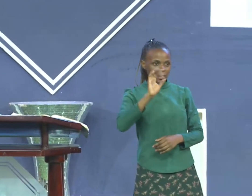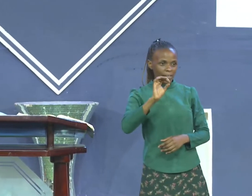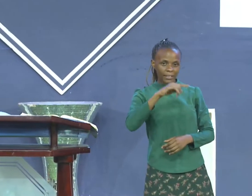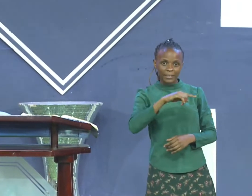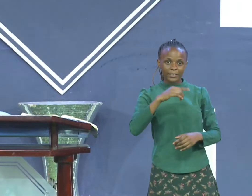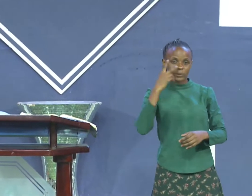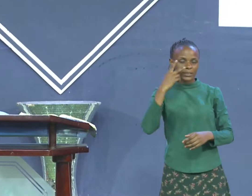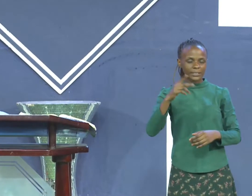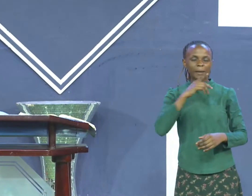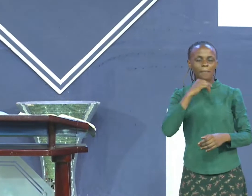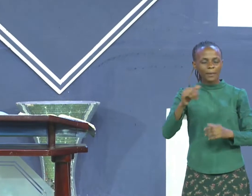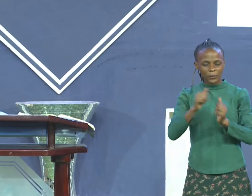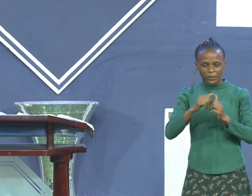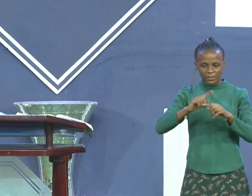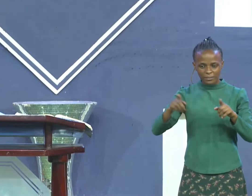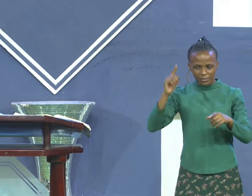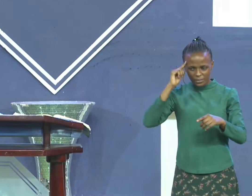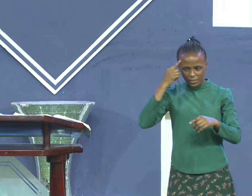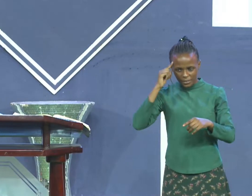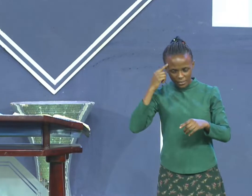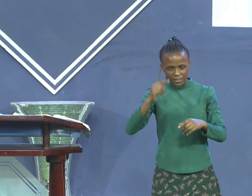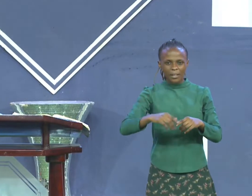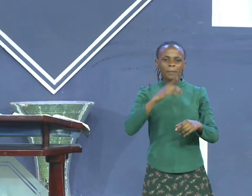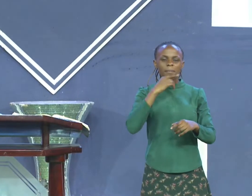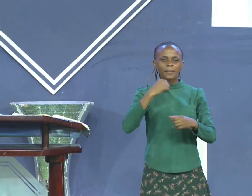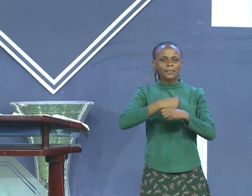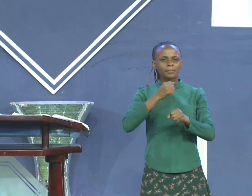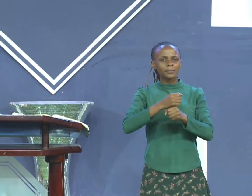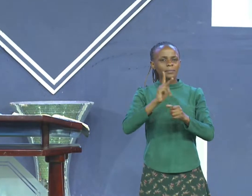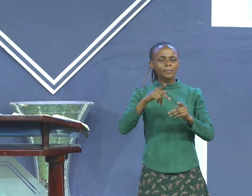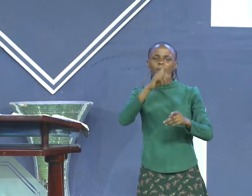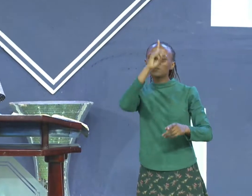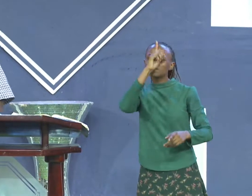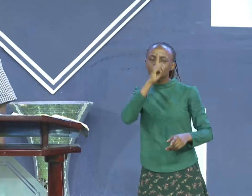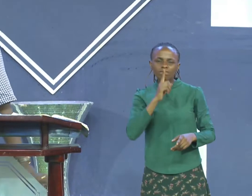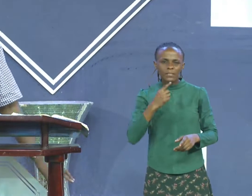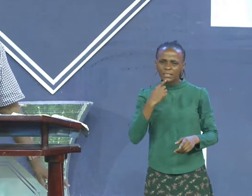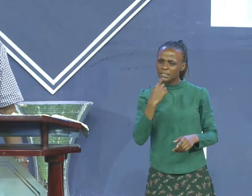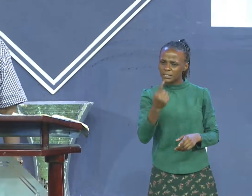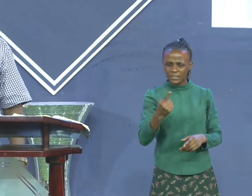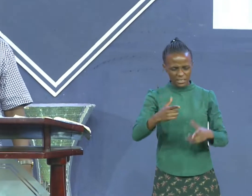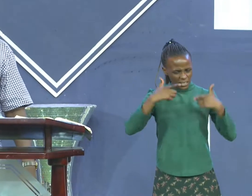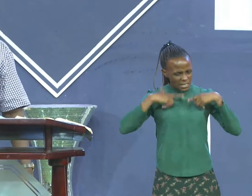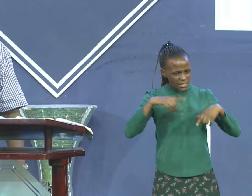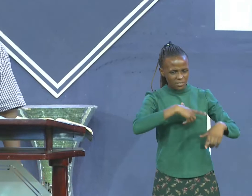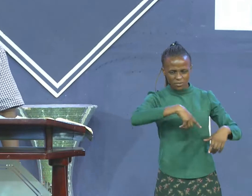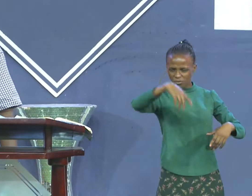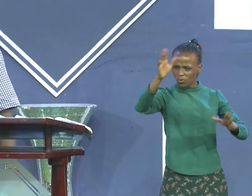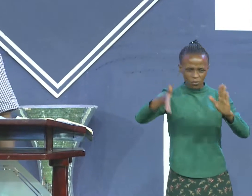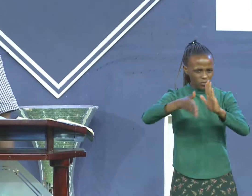yaina endowooza ey'enjawulo. Kalebu n'asirisa abantu mu maaso ga Musa ng'agamba nti twambuke mangu